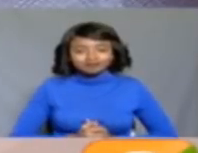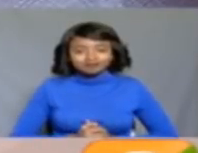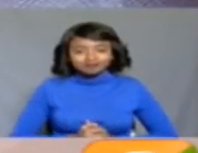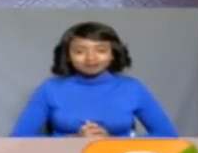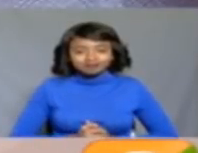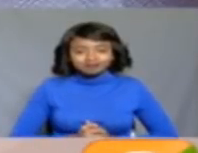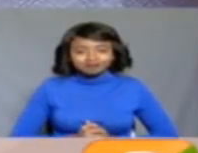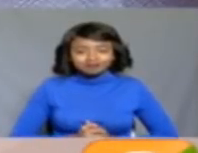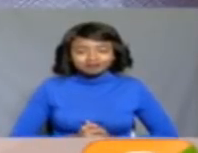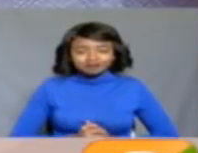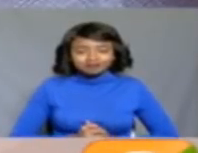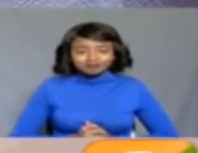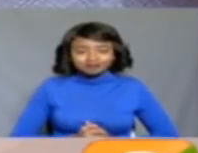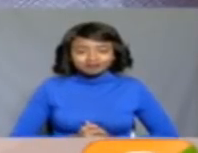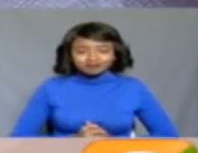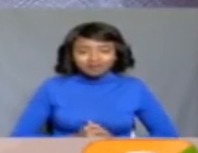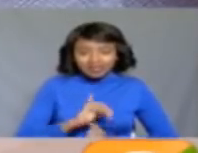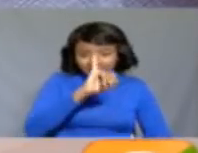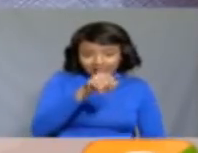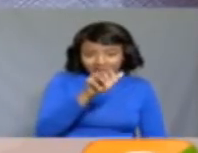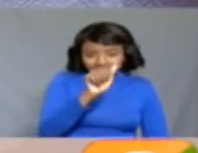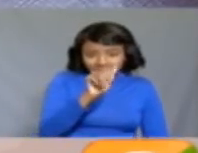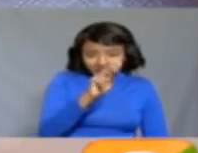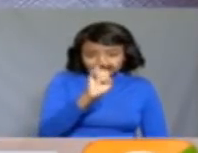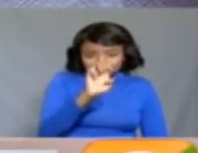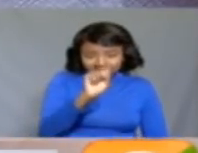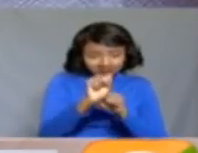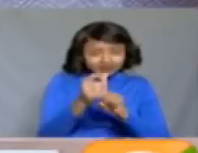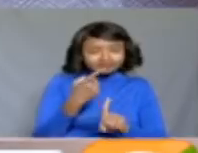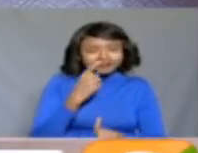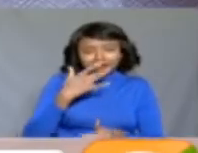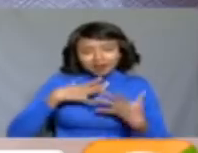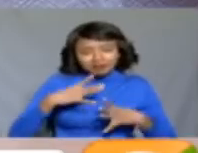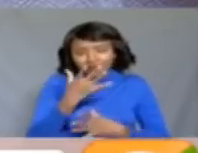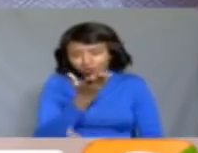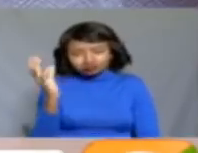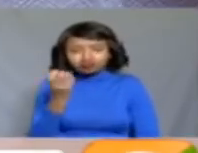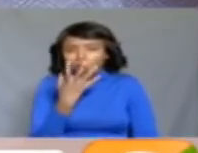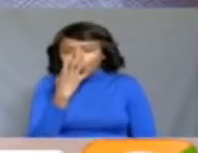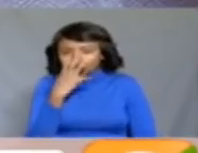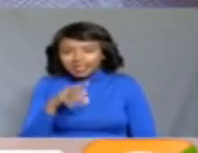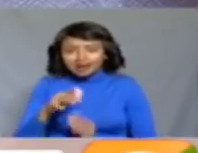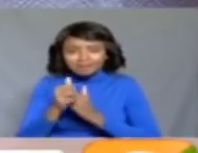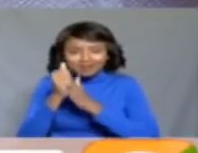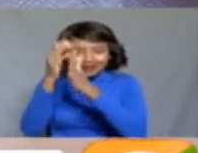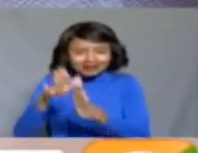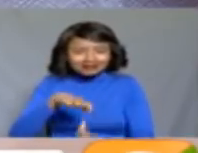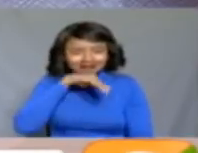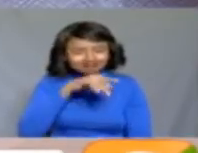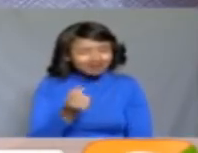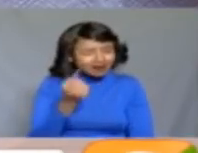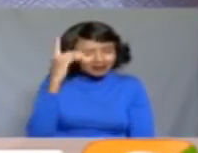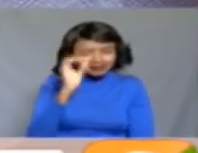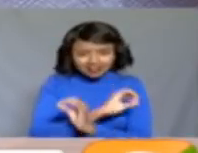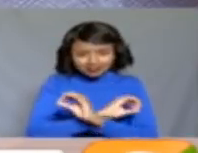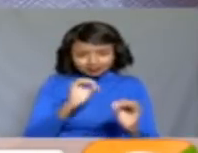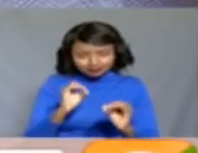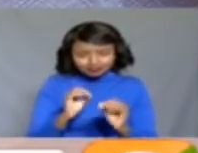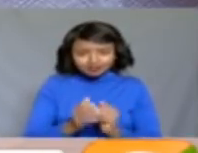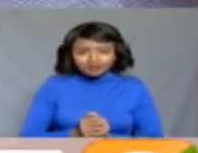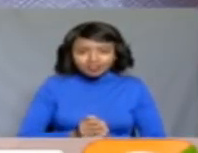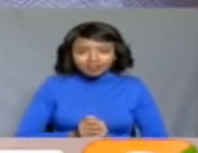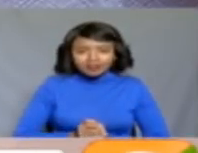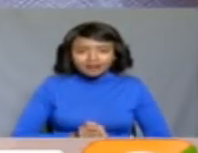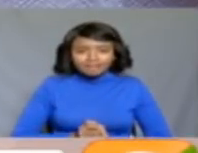Siaya Senator James Orengo says he's been misquoted on the deal that ODM leader Raila Odinga made with President Uhuru Kenyatta